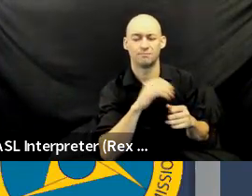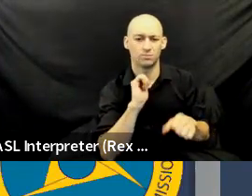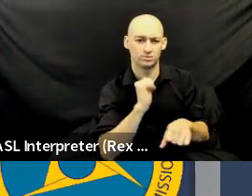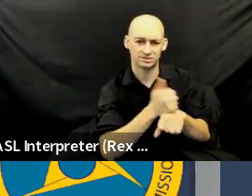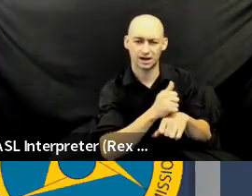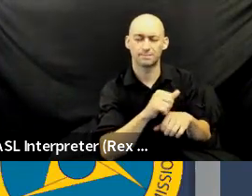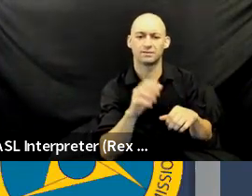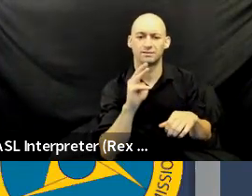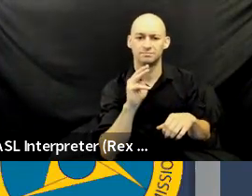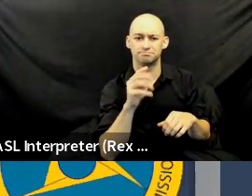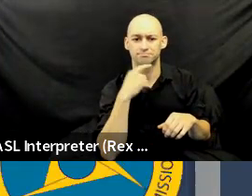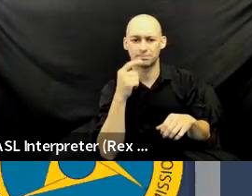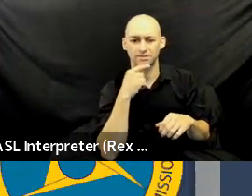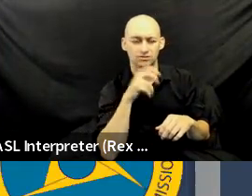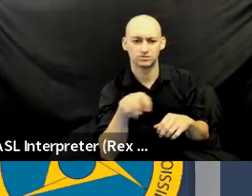where